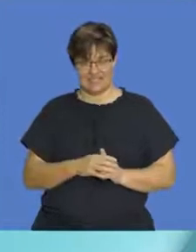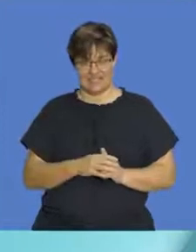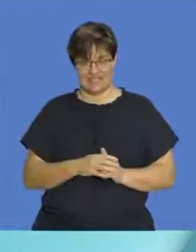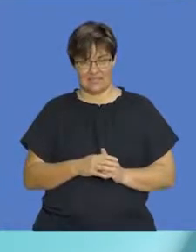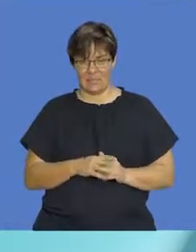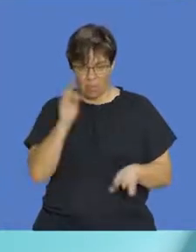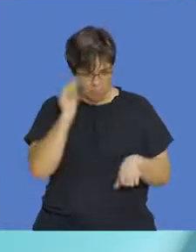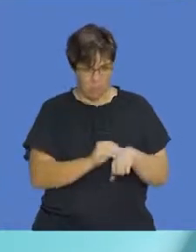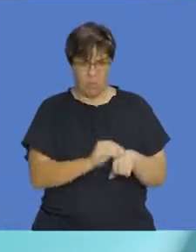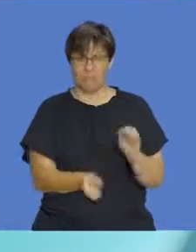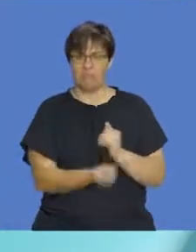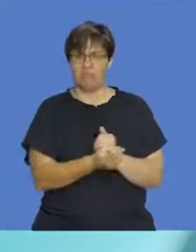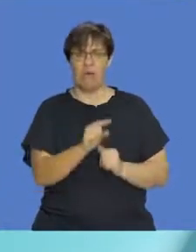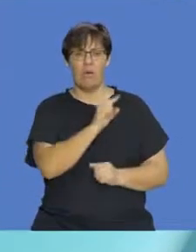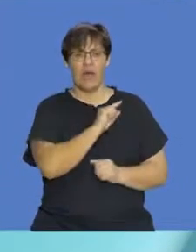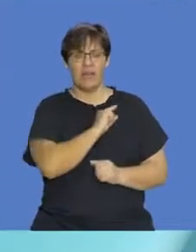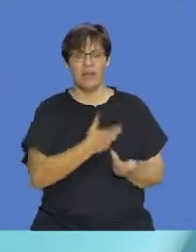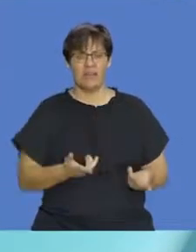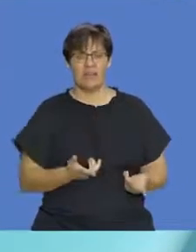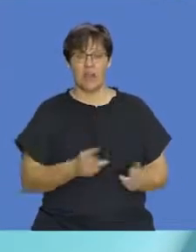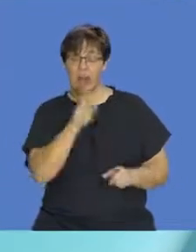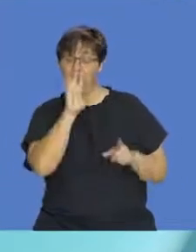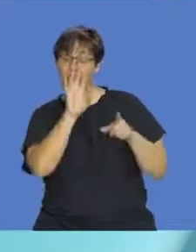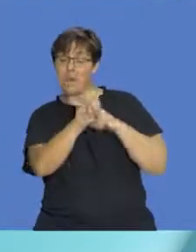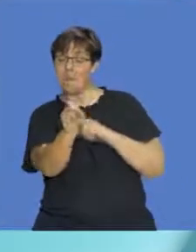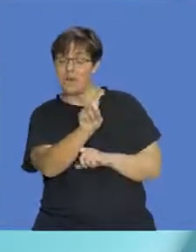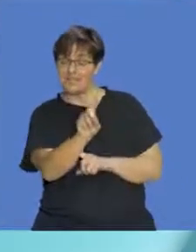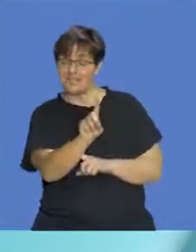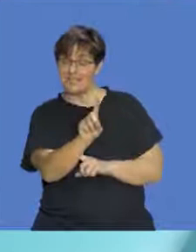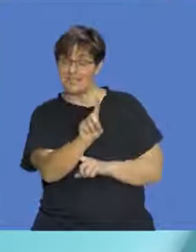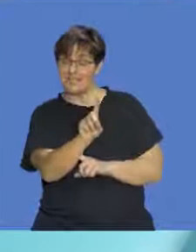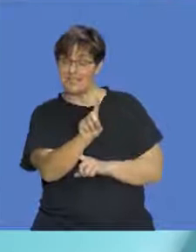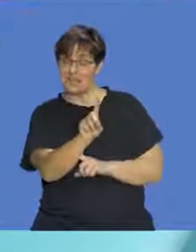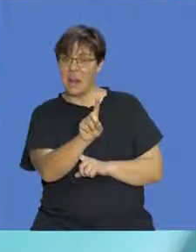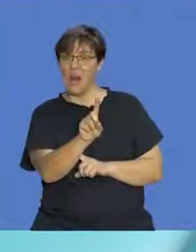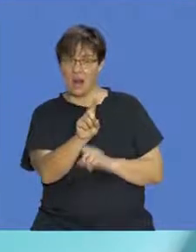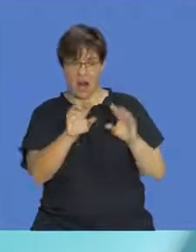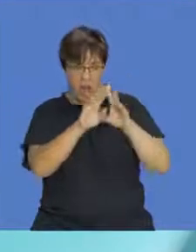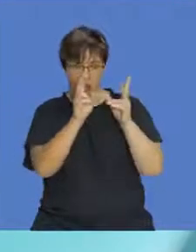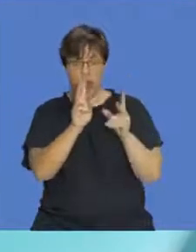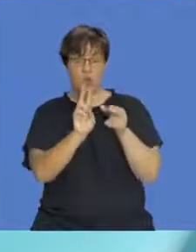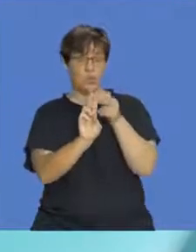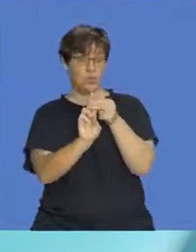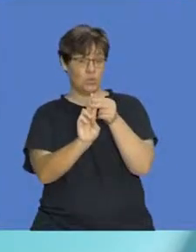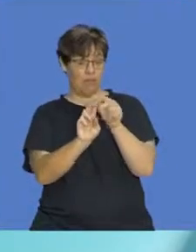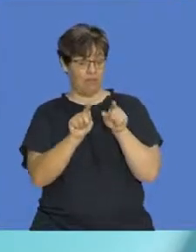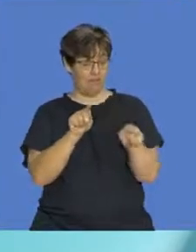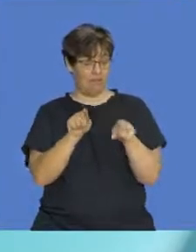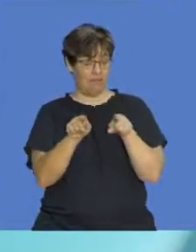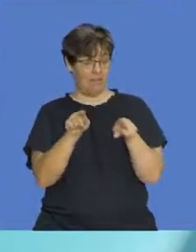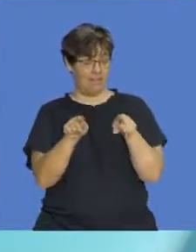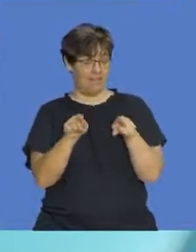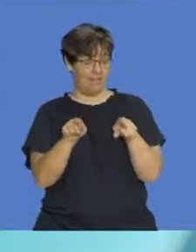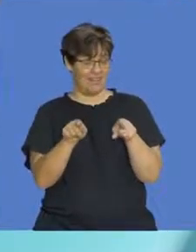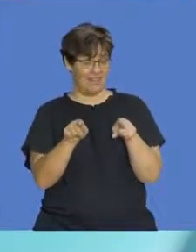there's a problem, because what we recognize is if we were to look at the union of those two, in